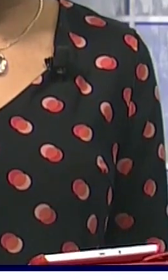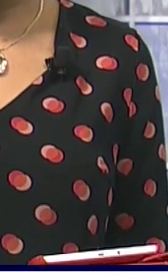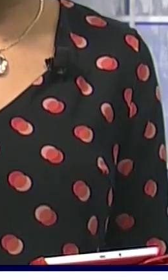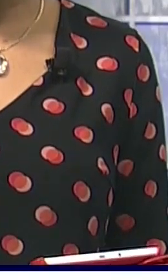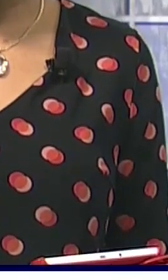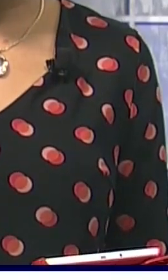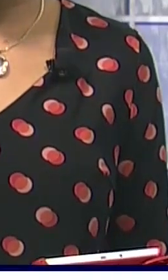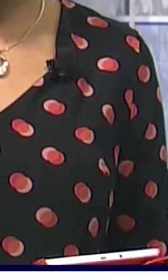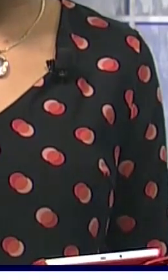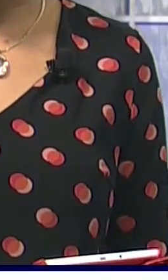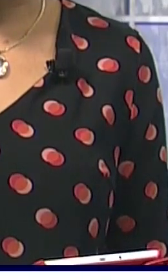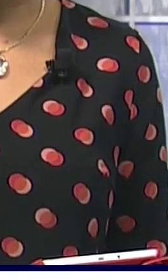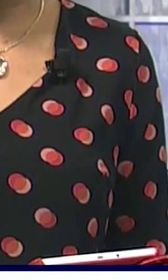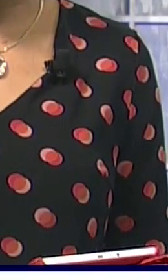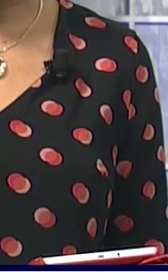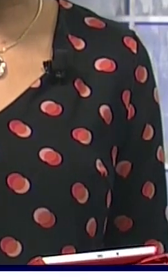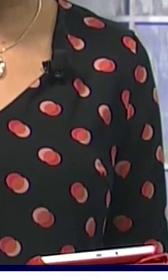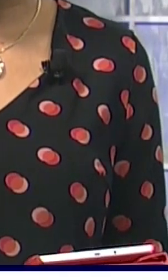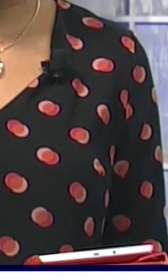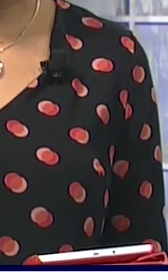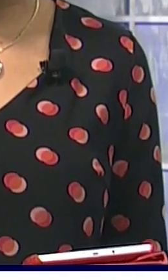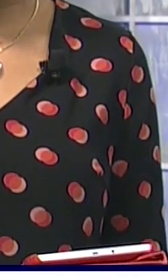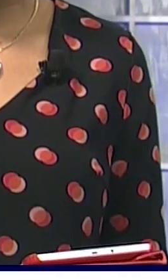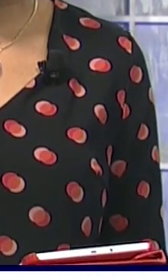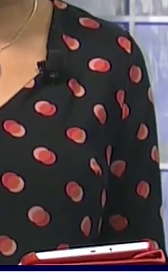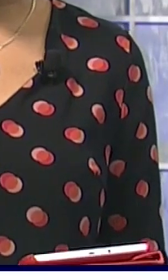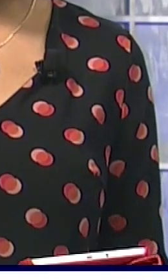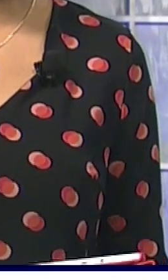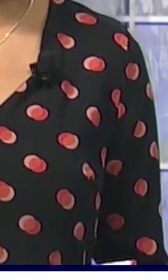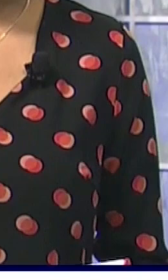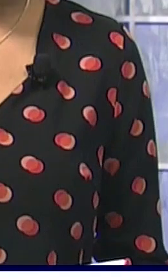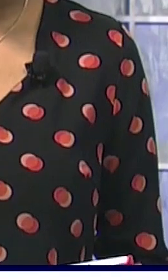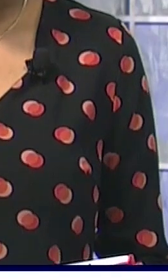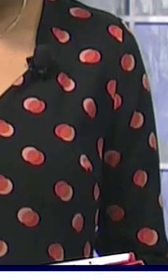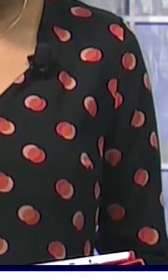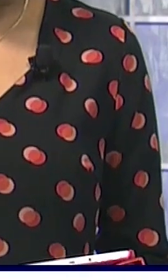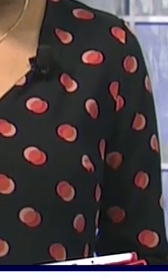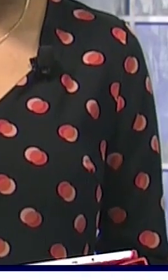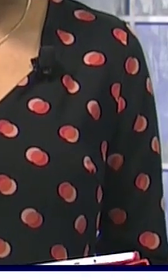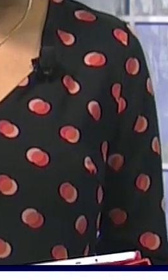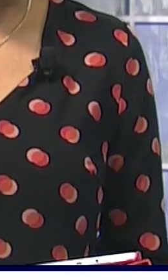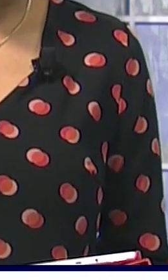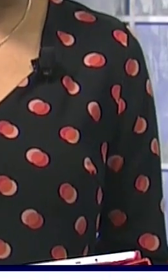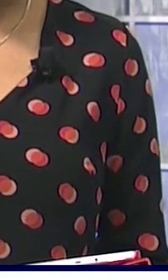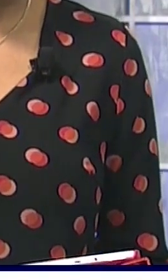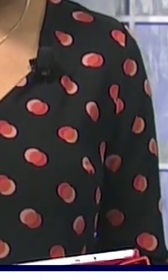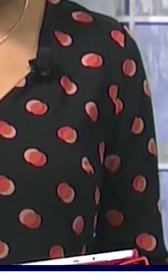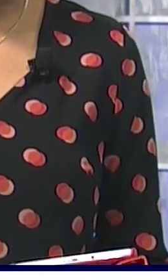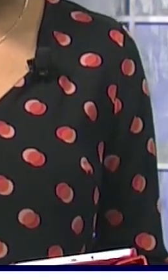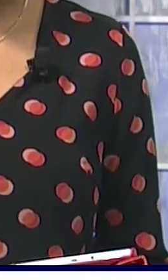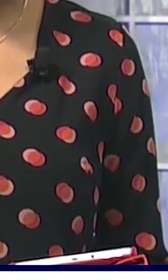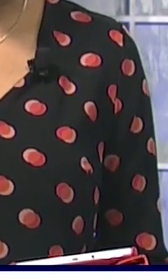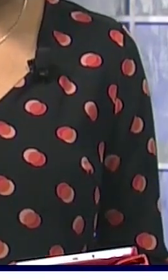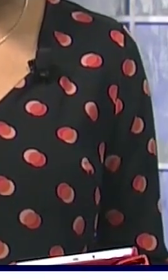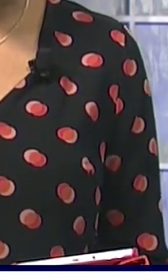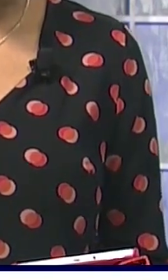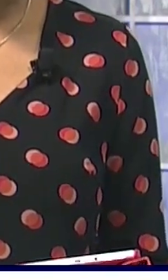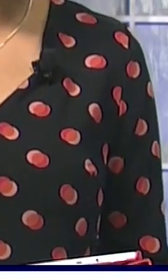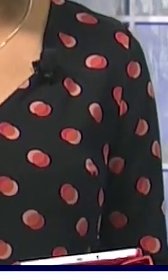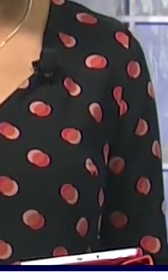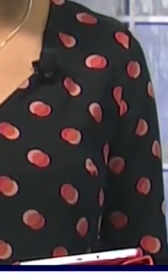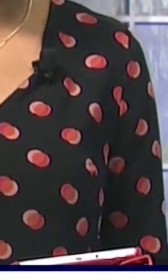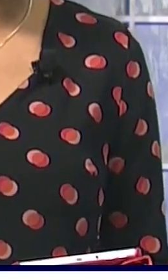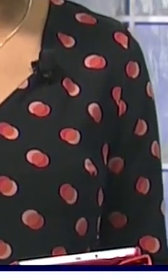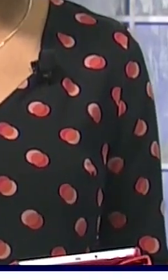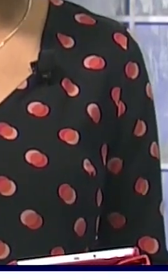A delegation leaves the island soon to recruit nurses from Ghana. Efforts to help men battle the bulge.